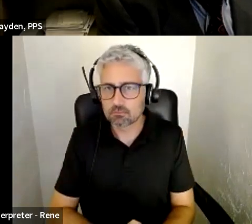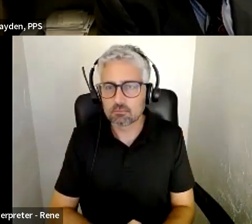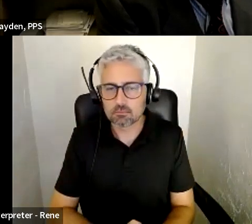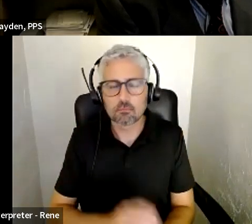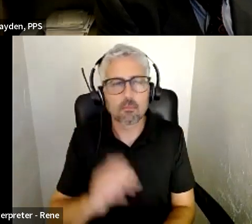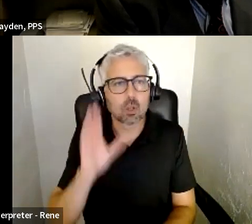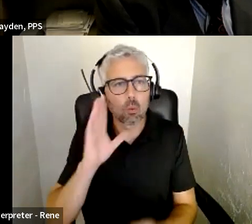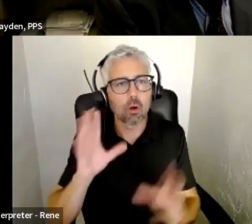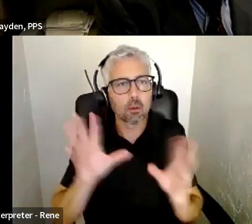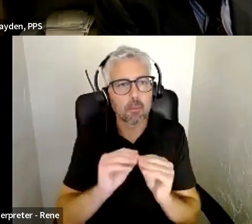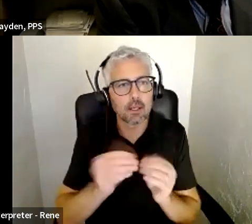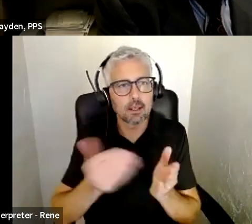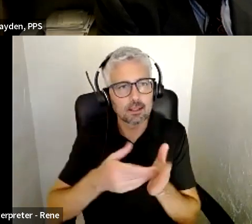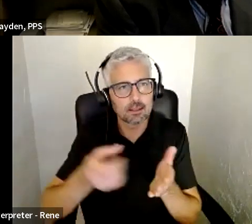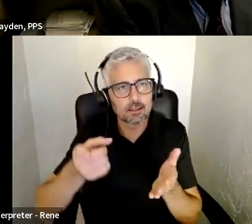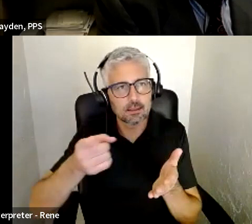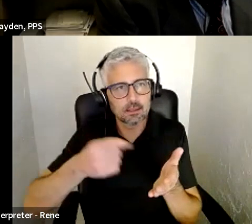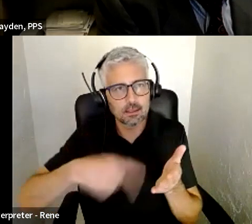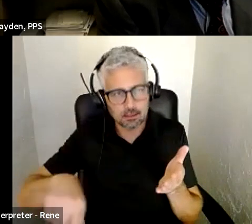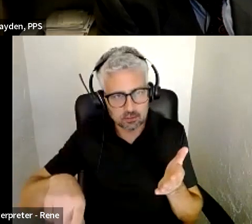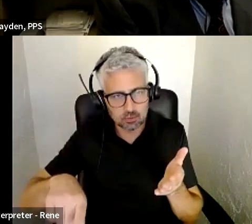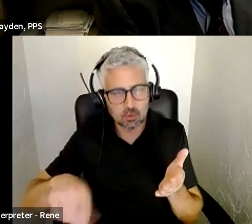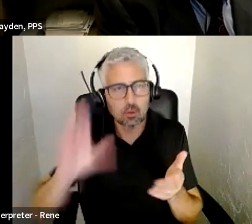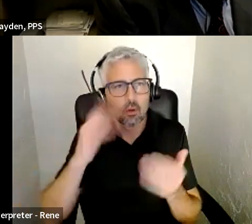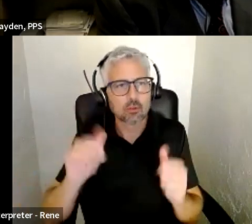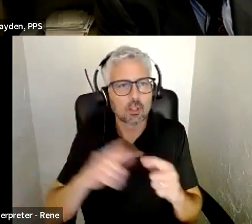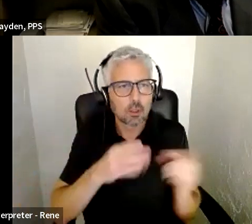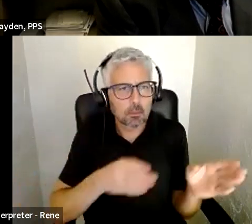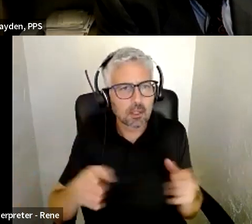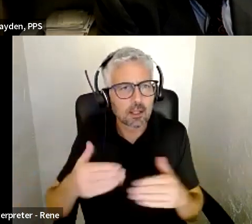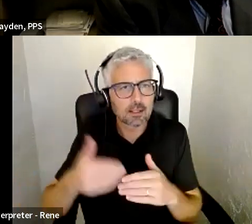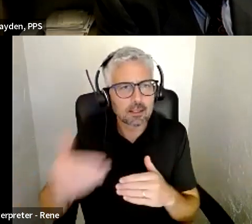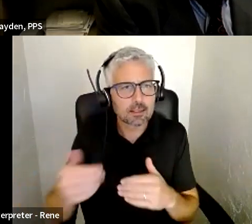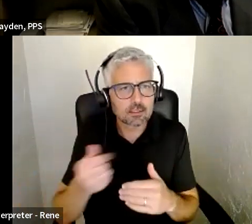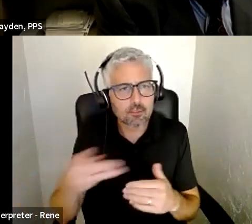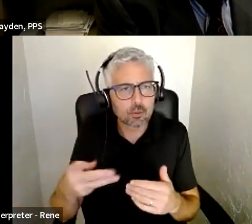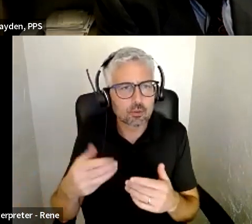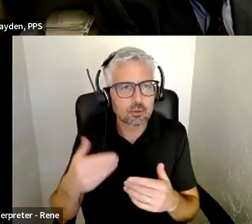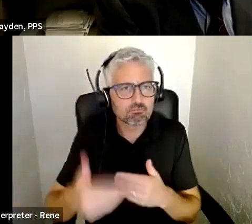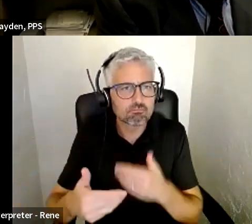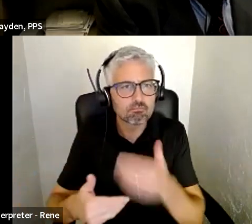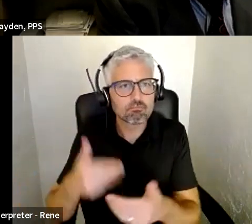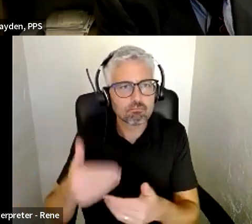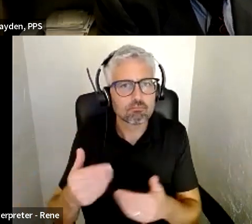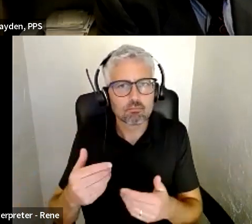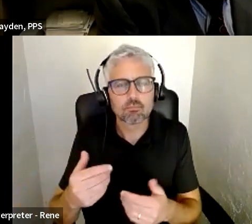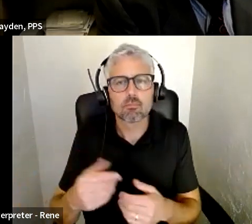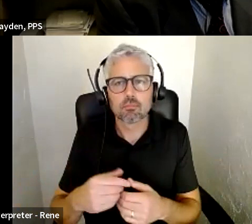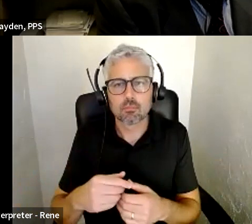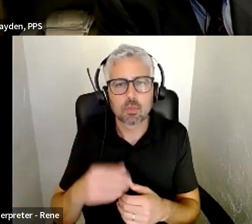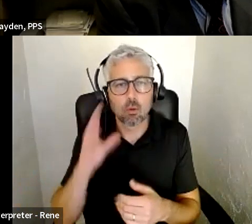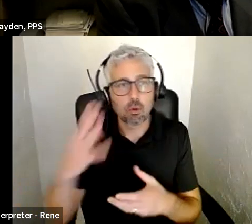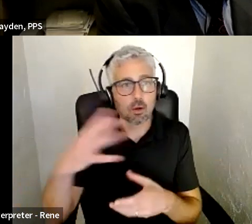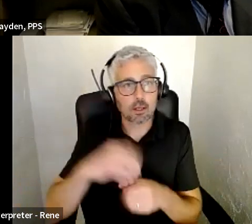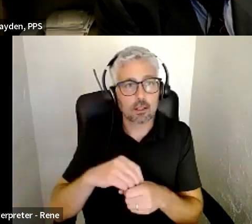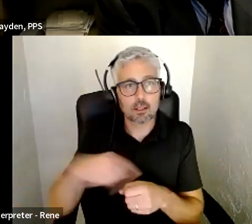we'll reconvene next week. We'll try to map out the next couple of steps. And we'll include everybody who's